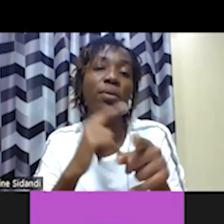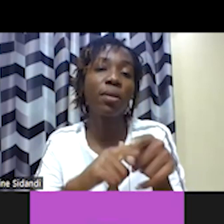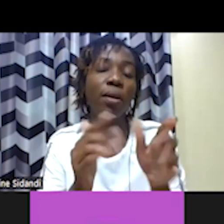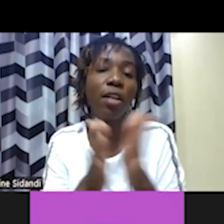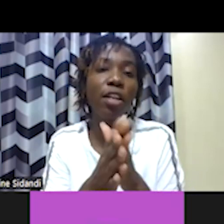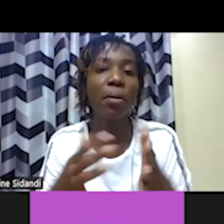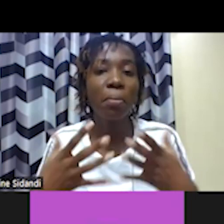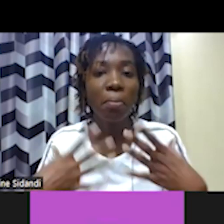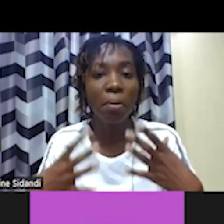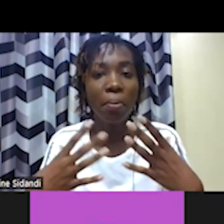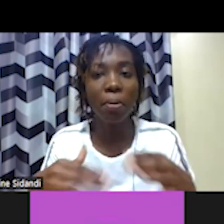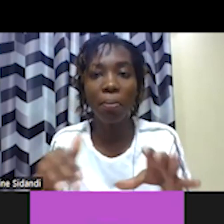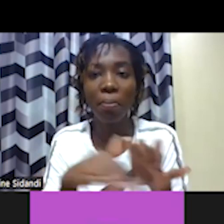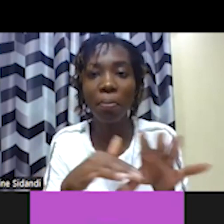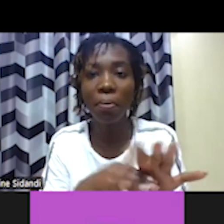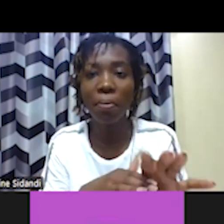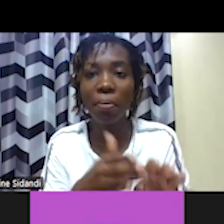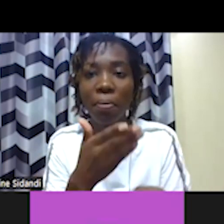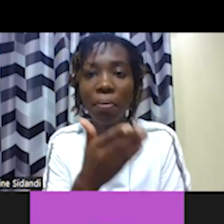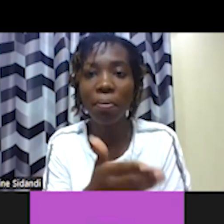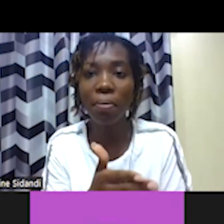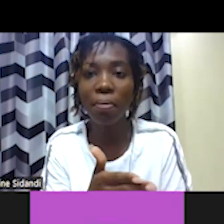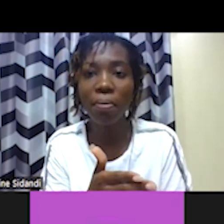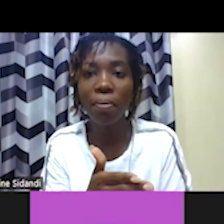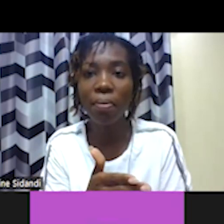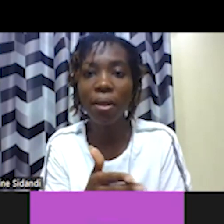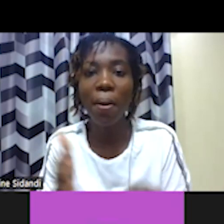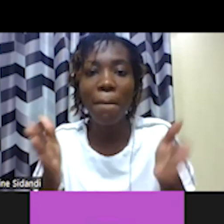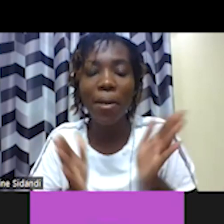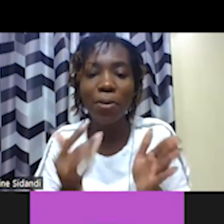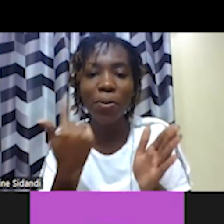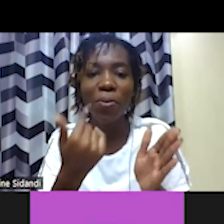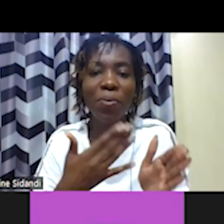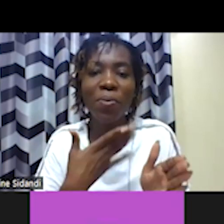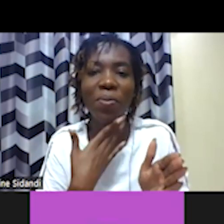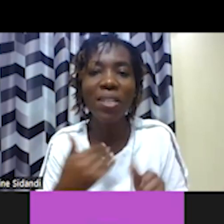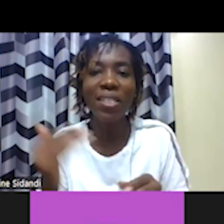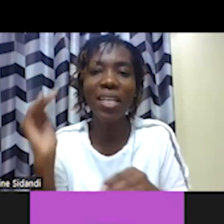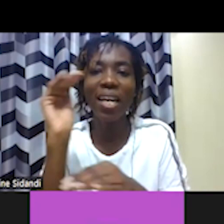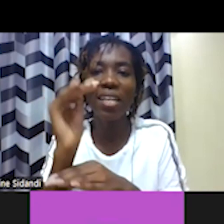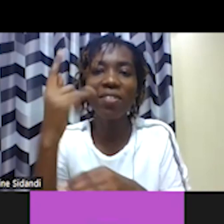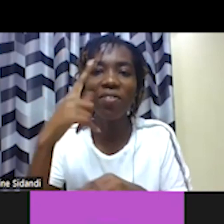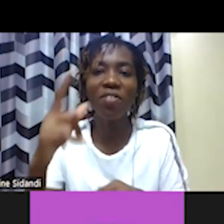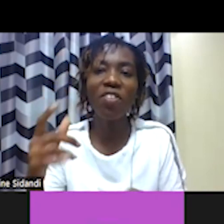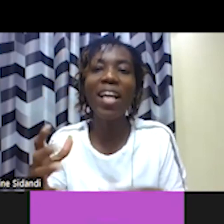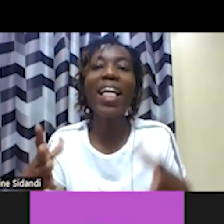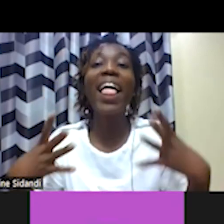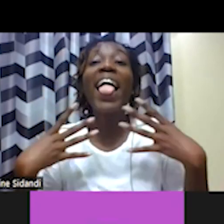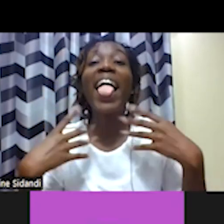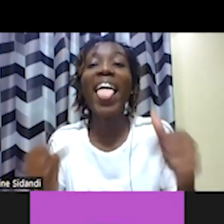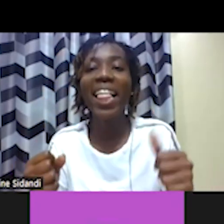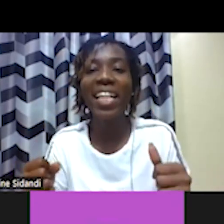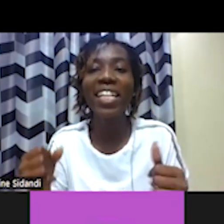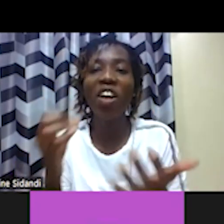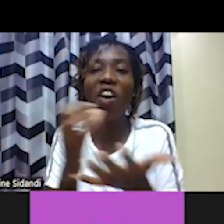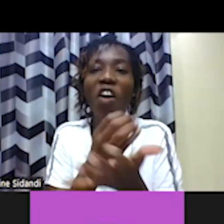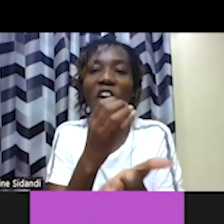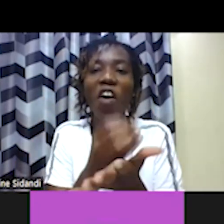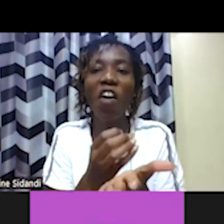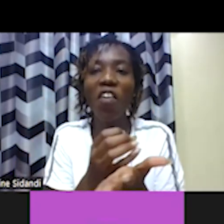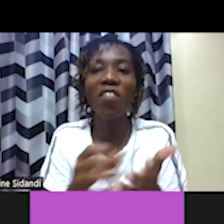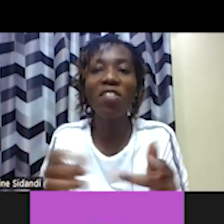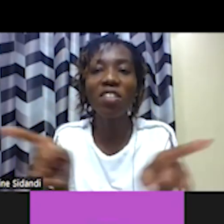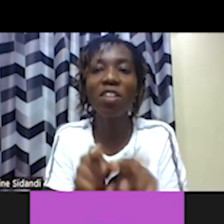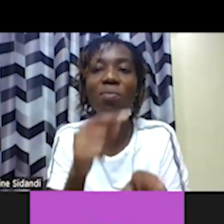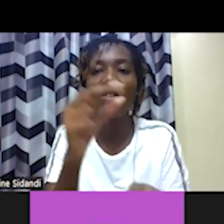our audience. And there my number for someone who wants to ask me for healthy coffee like that, or who wants to take coffee with me like